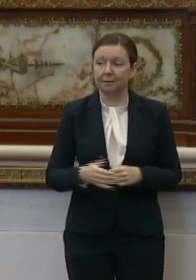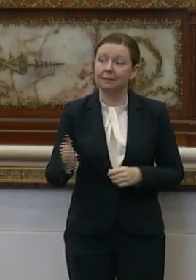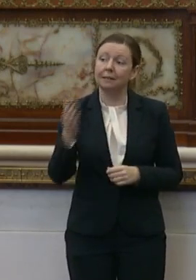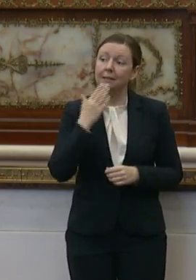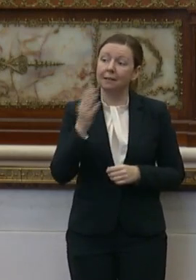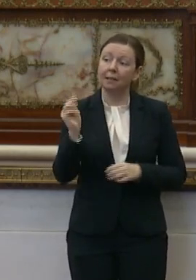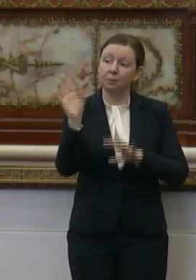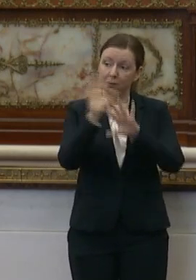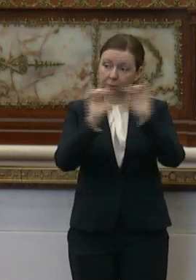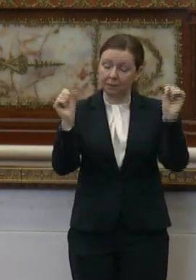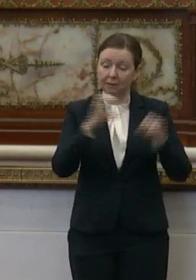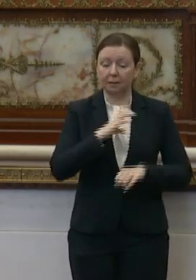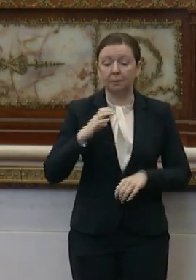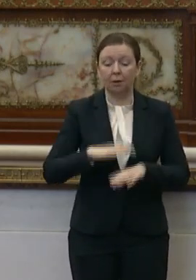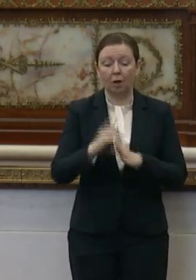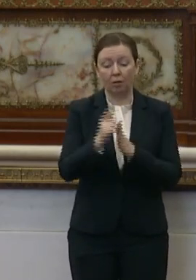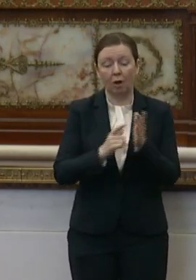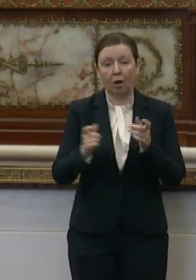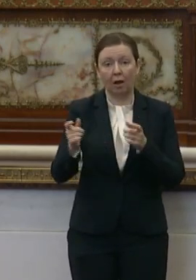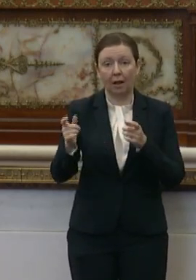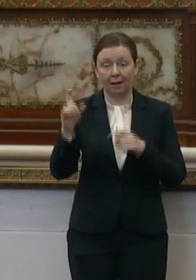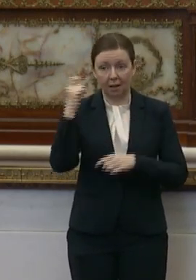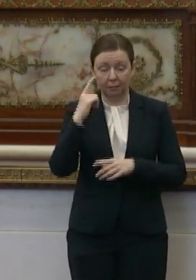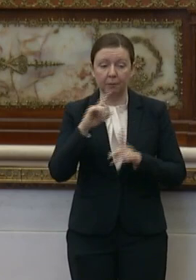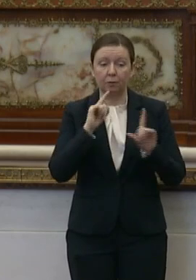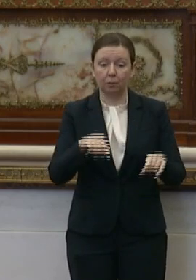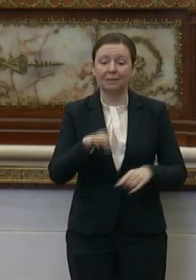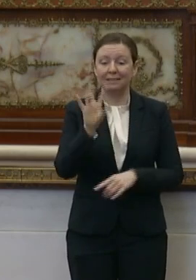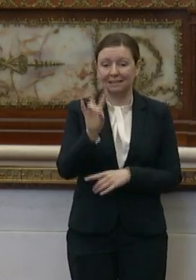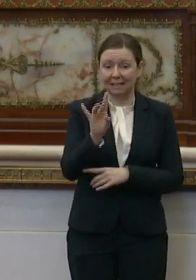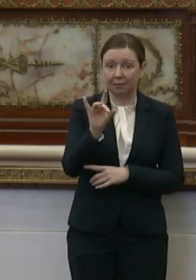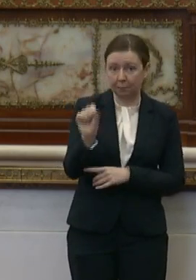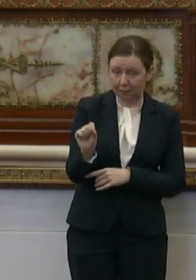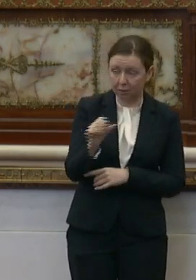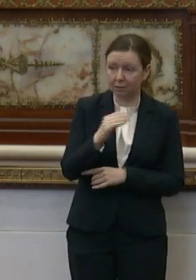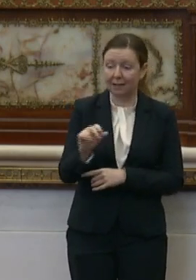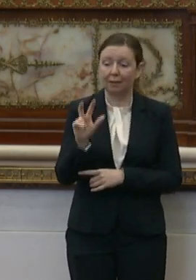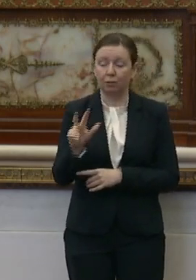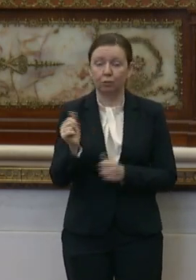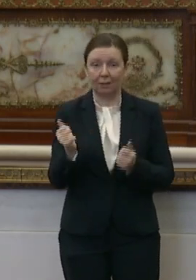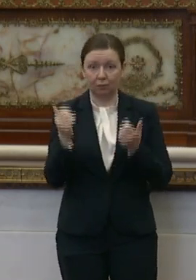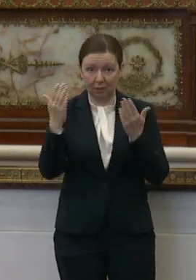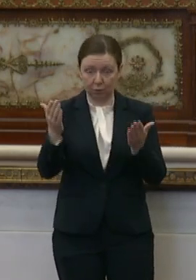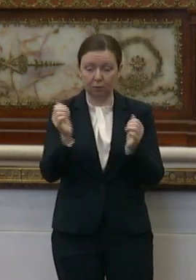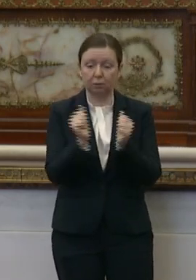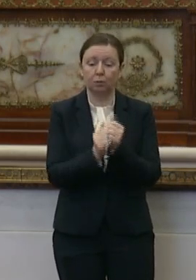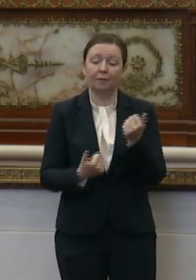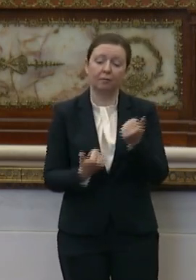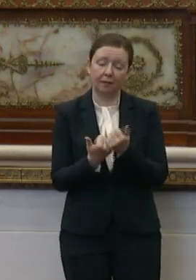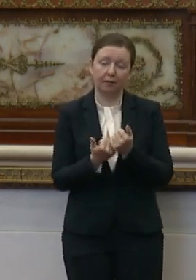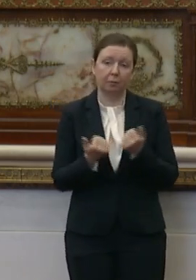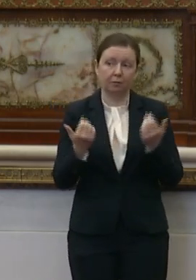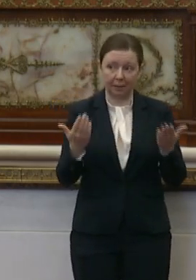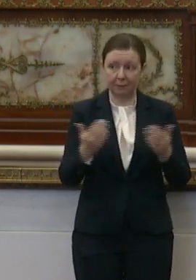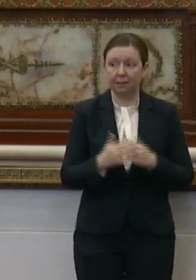you, Mr. President. The Committee on Law and Government reports out 7 bills and 3 resolutions with a favorable recommendation.